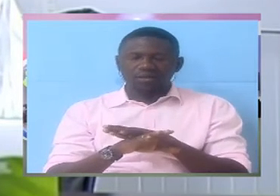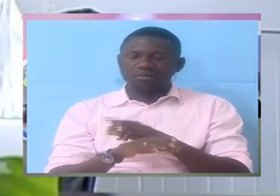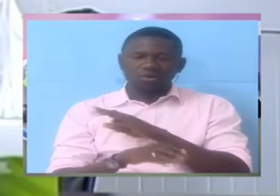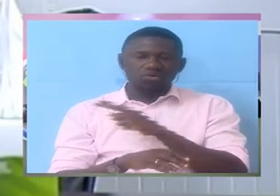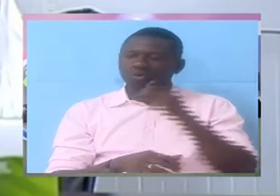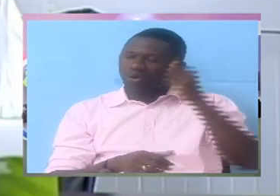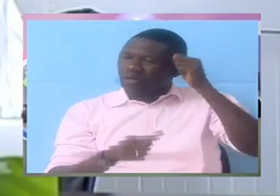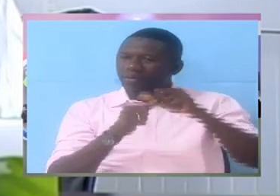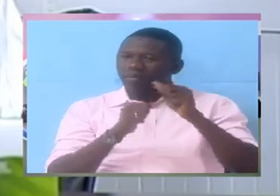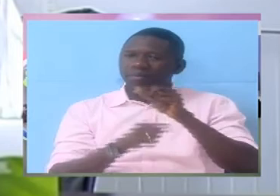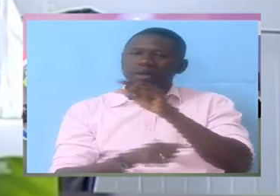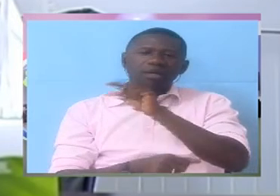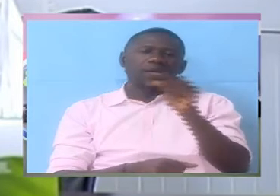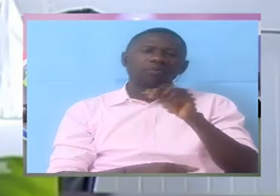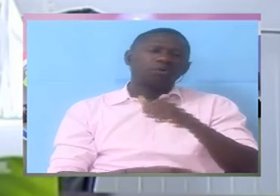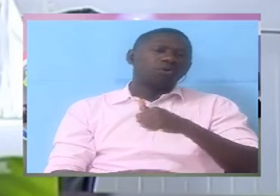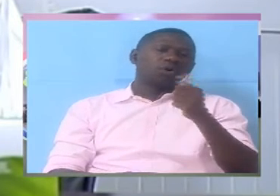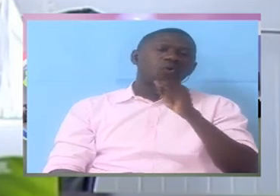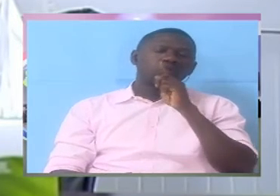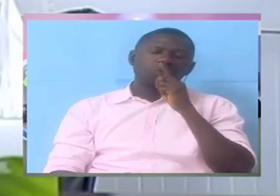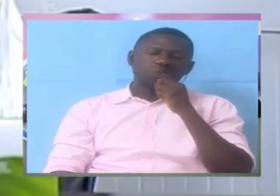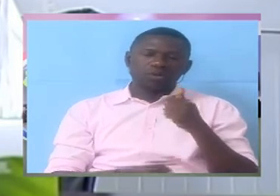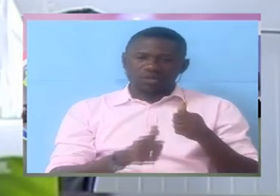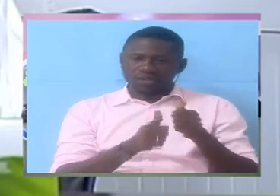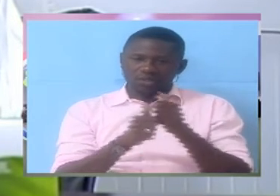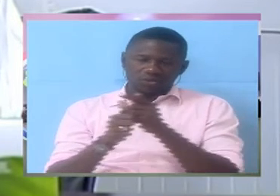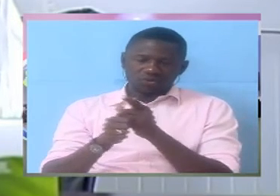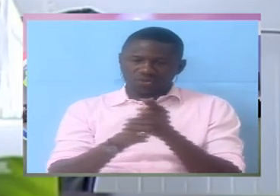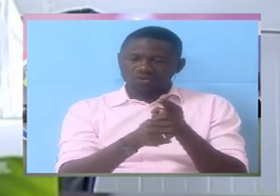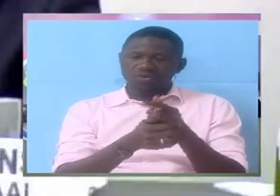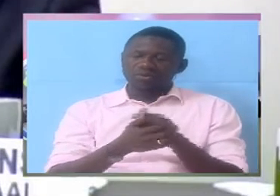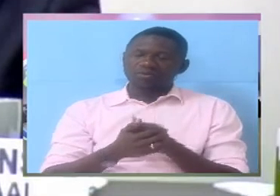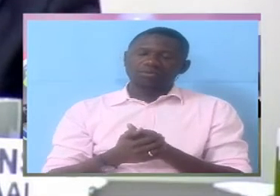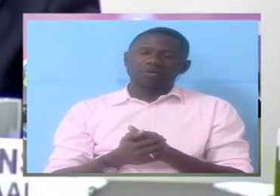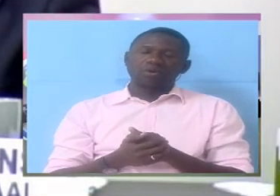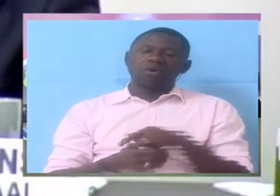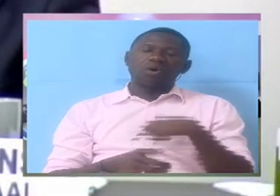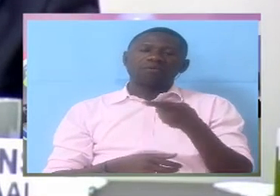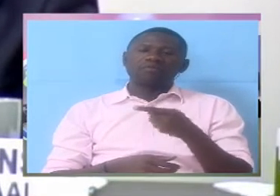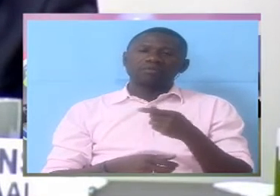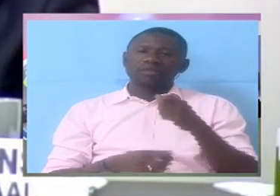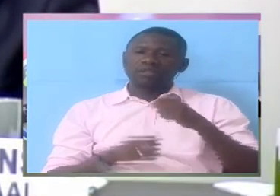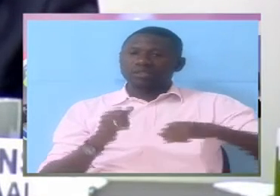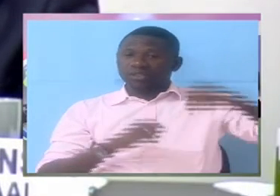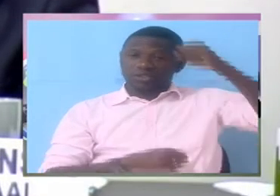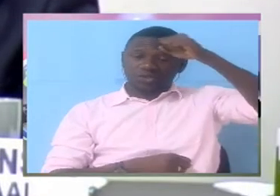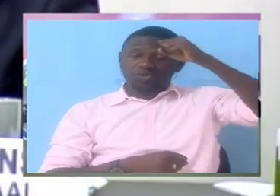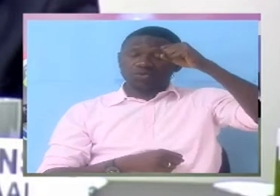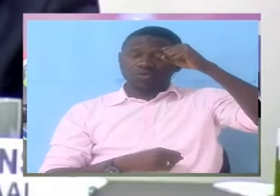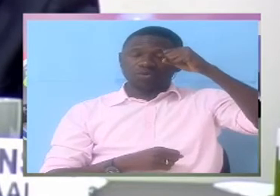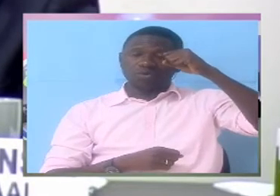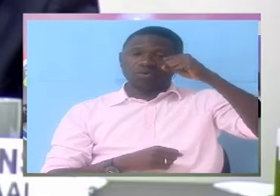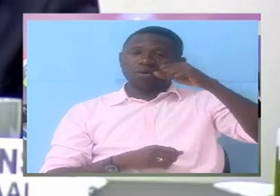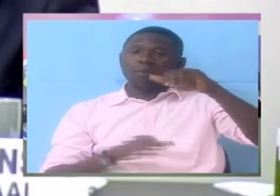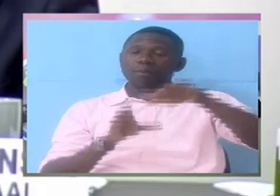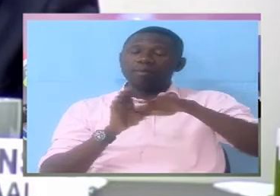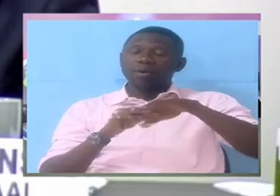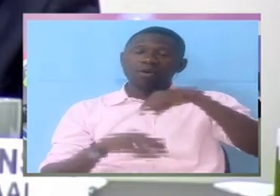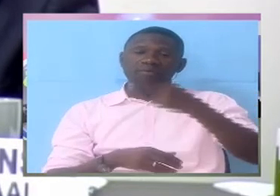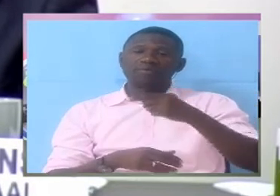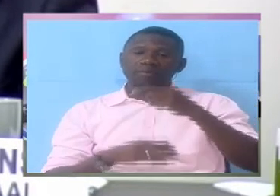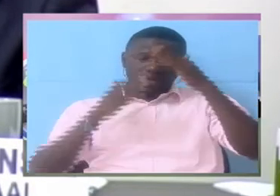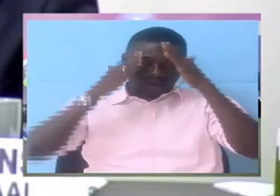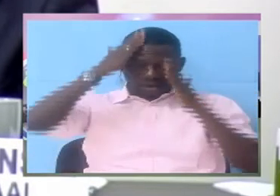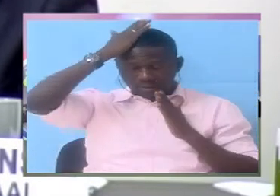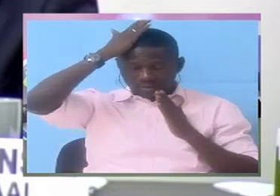ka muta mom muta molu kam ma ke nati of the senior officers of the army you mentioned only Babacar